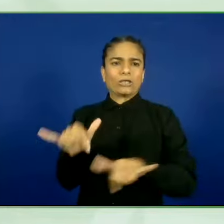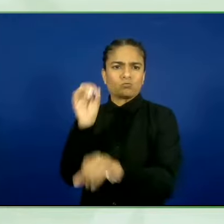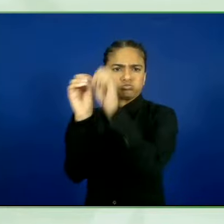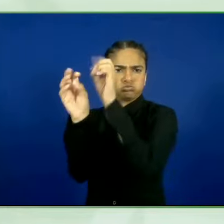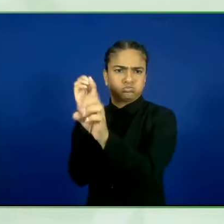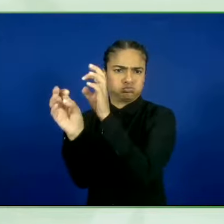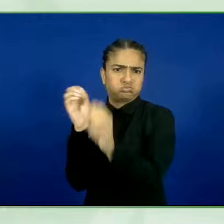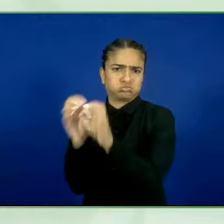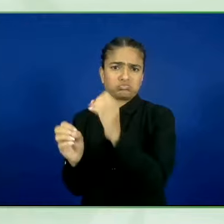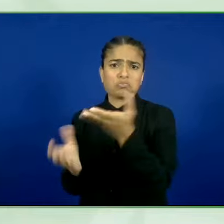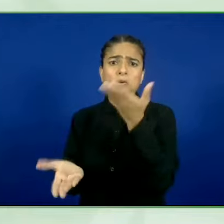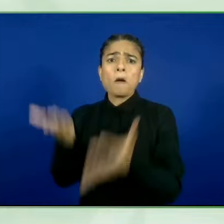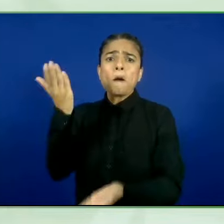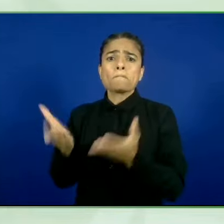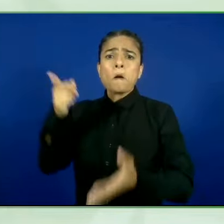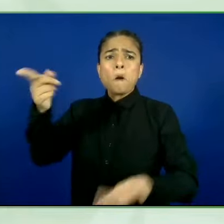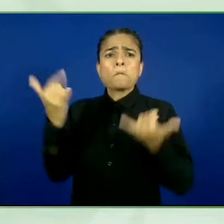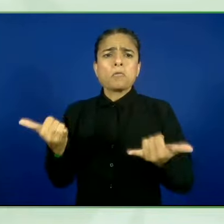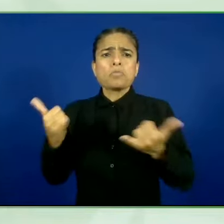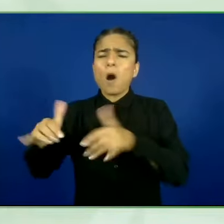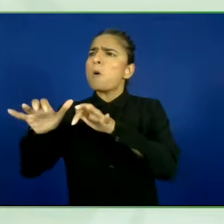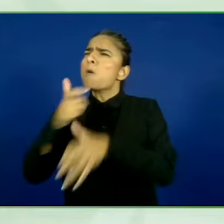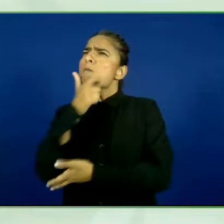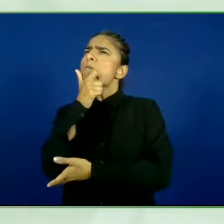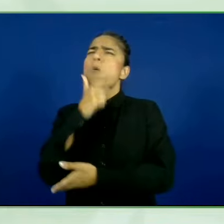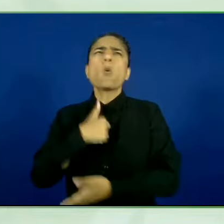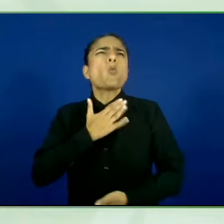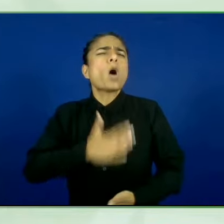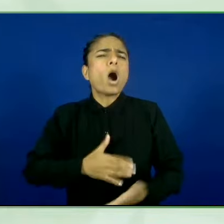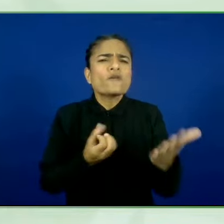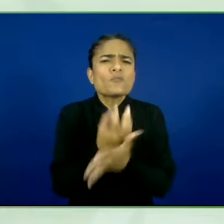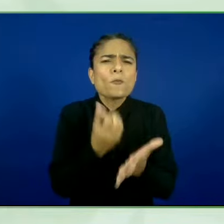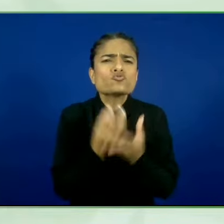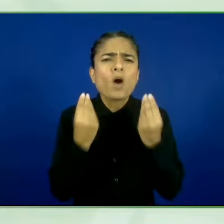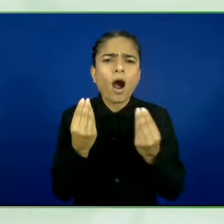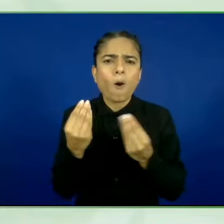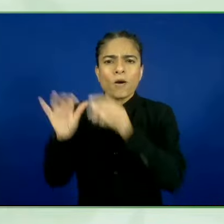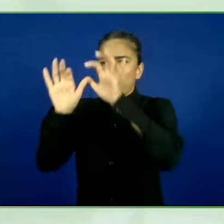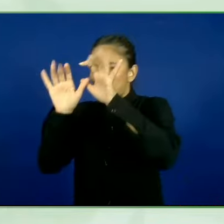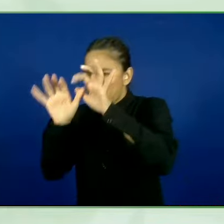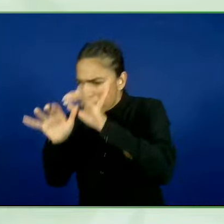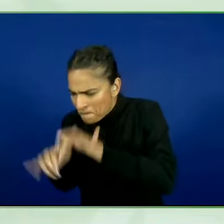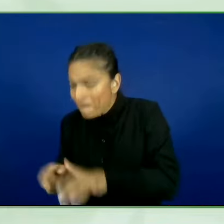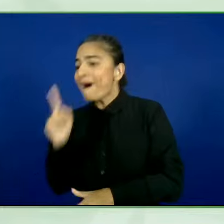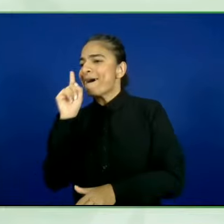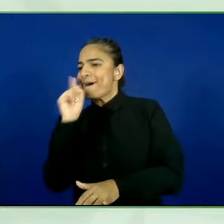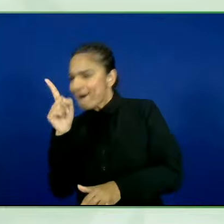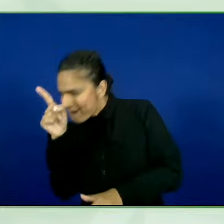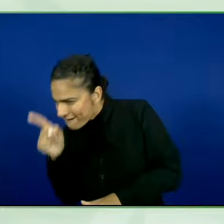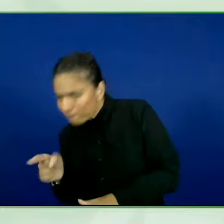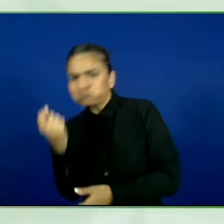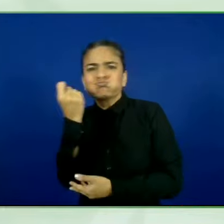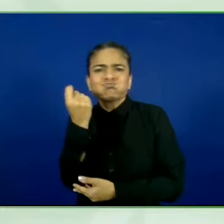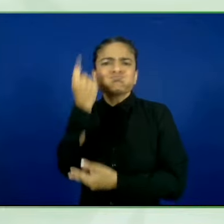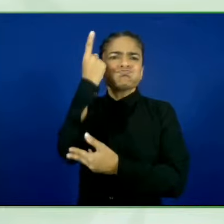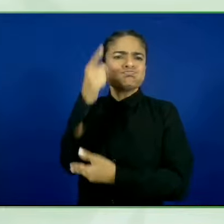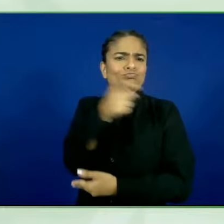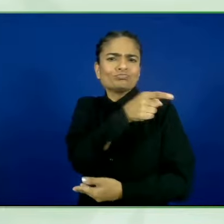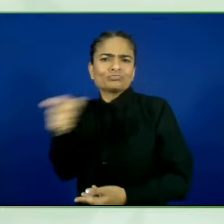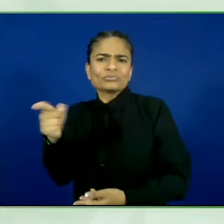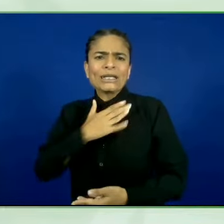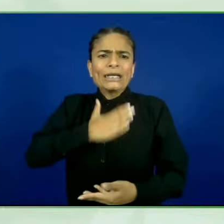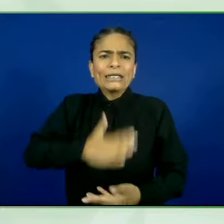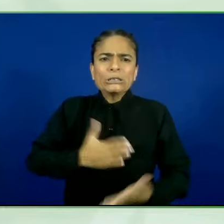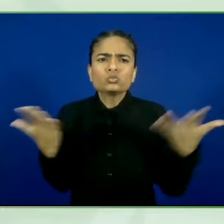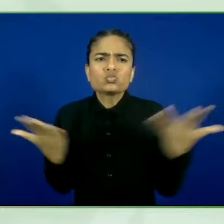information and be able to understand the different issues or the different challenges that are being reported and how